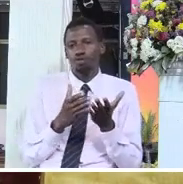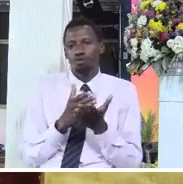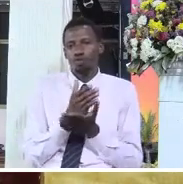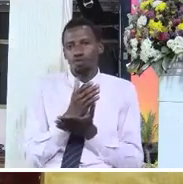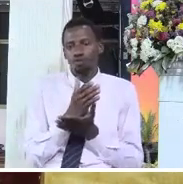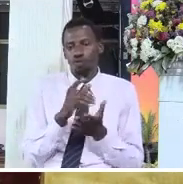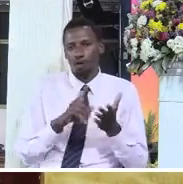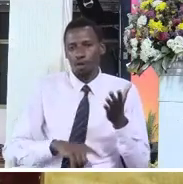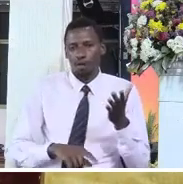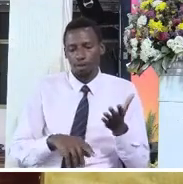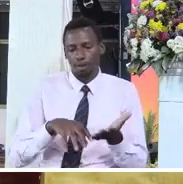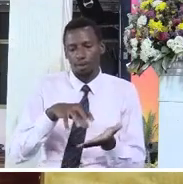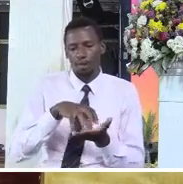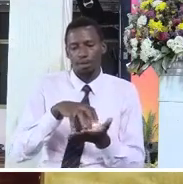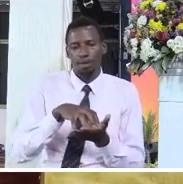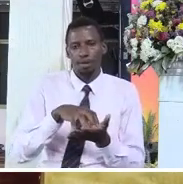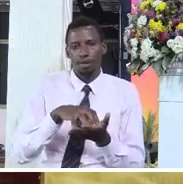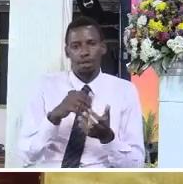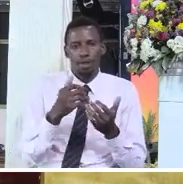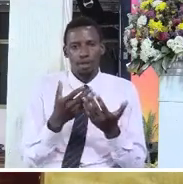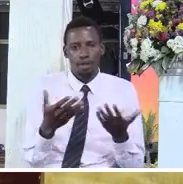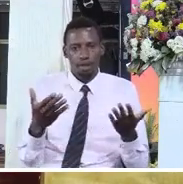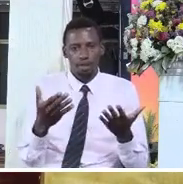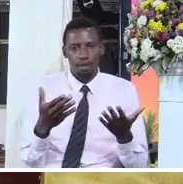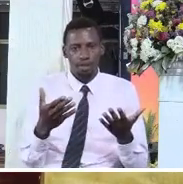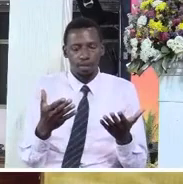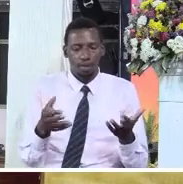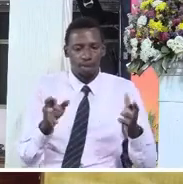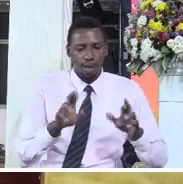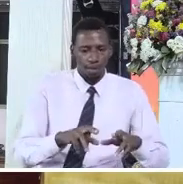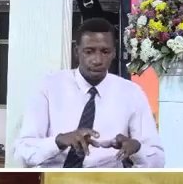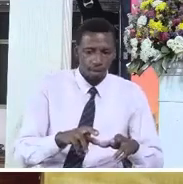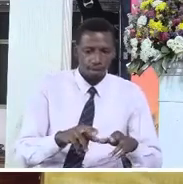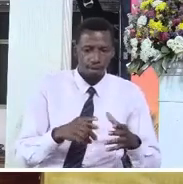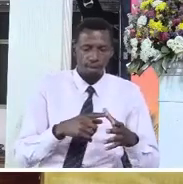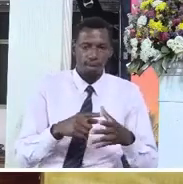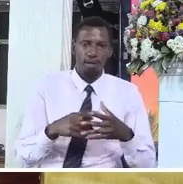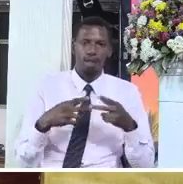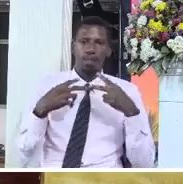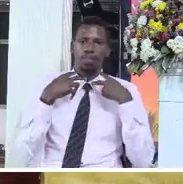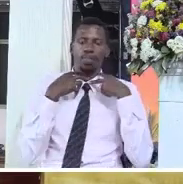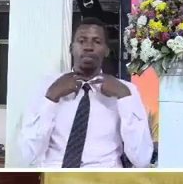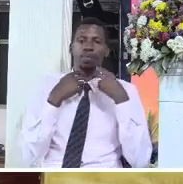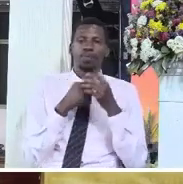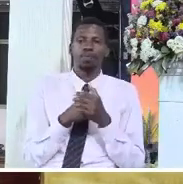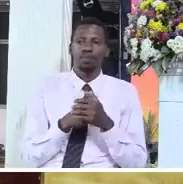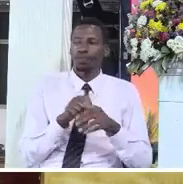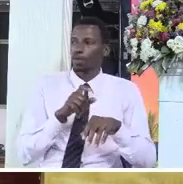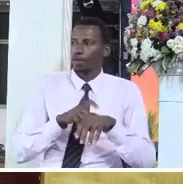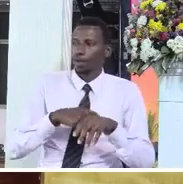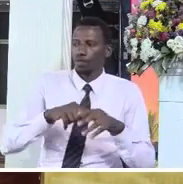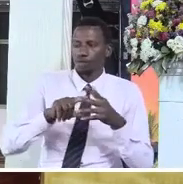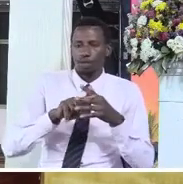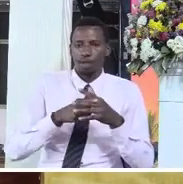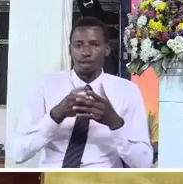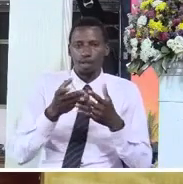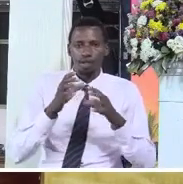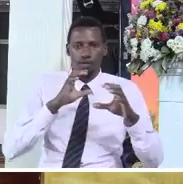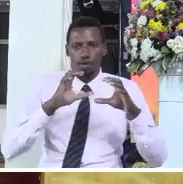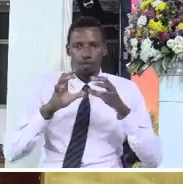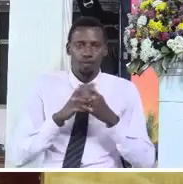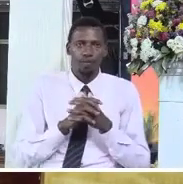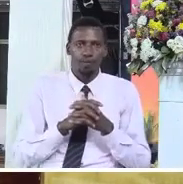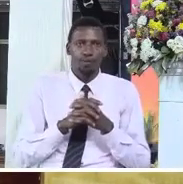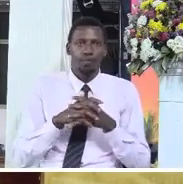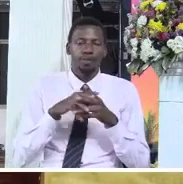that things just happen and they slip through the cracks. And so as we begin this conversation, at least in